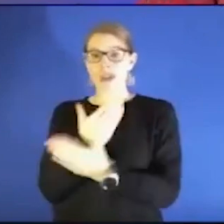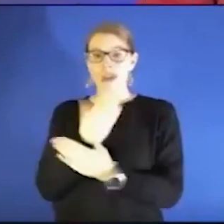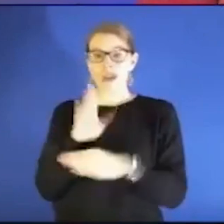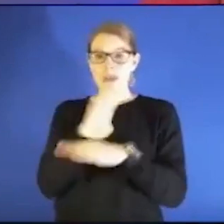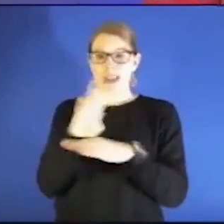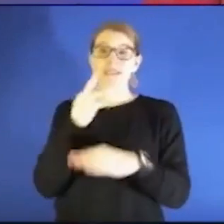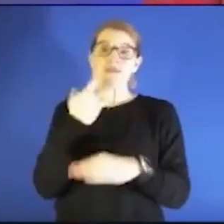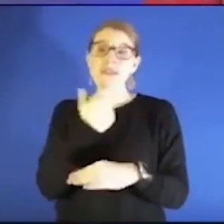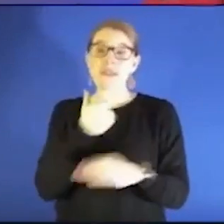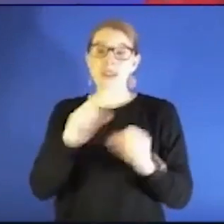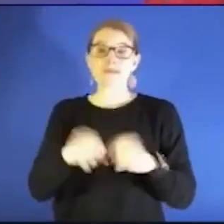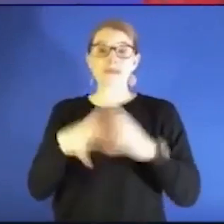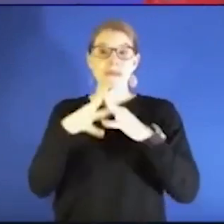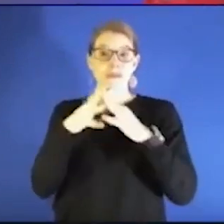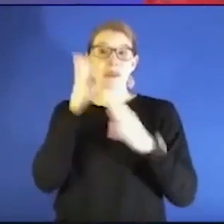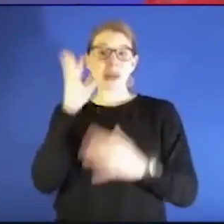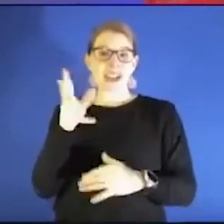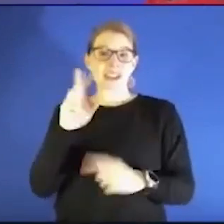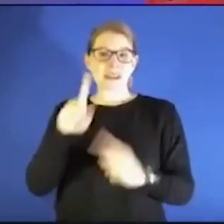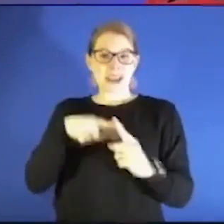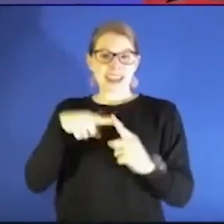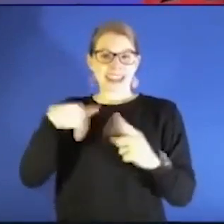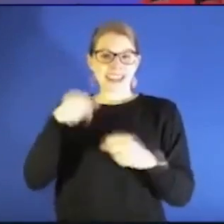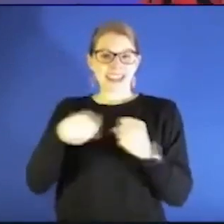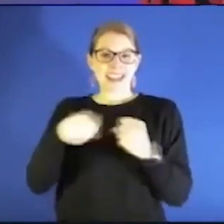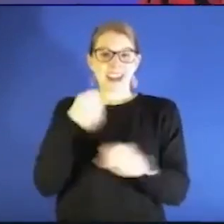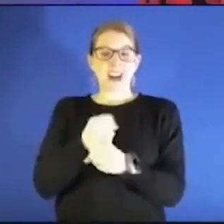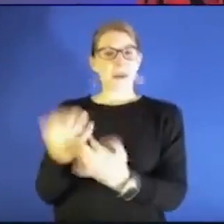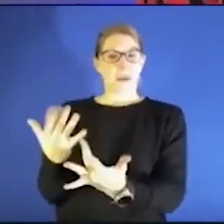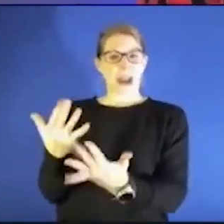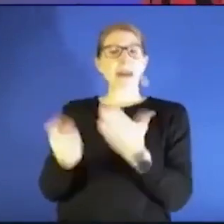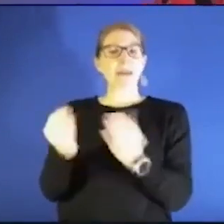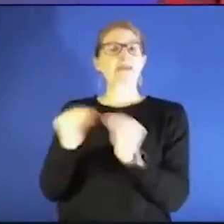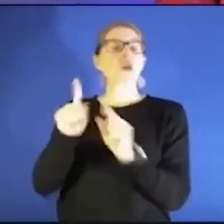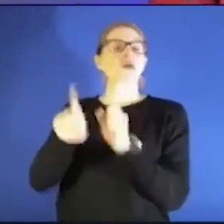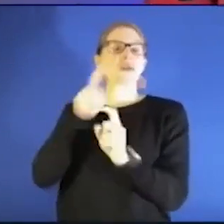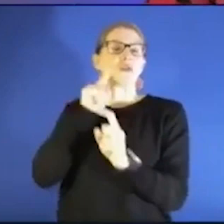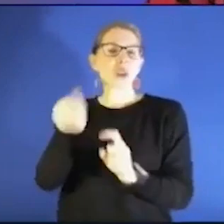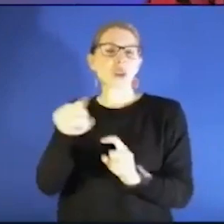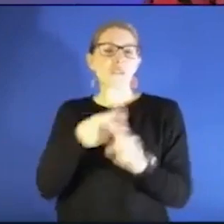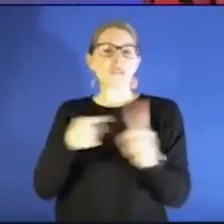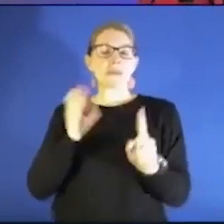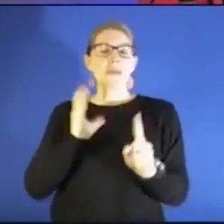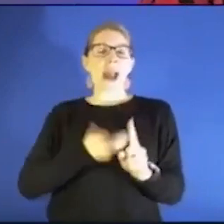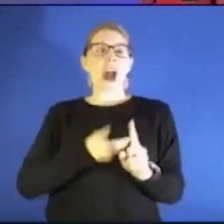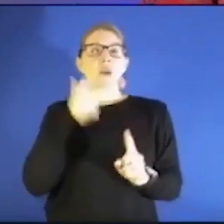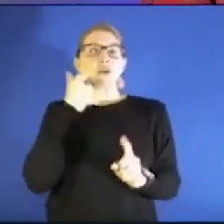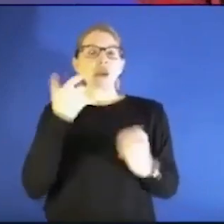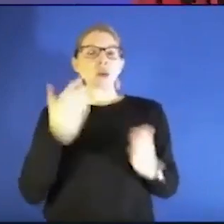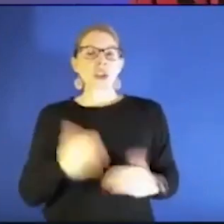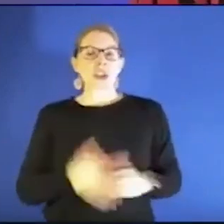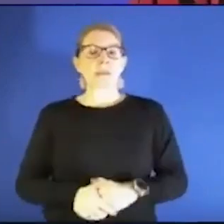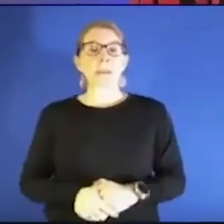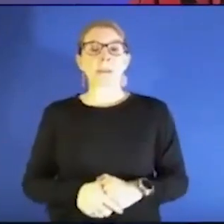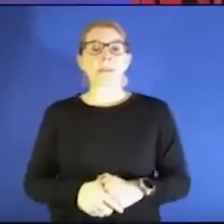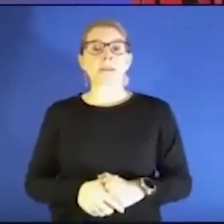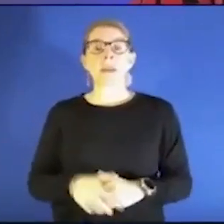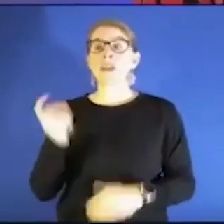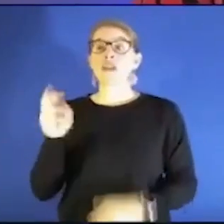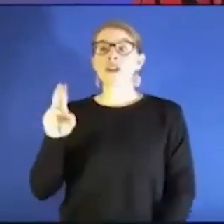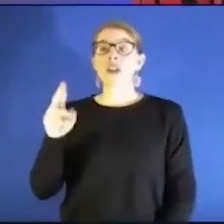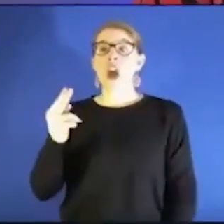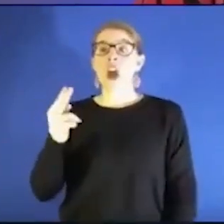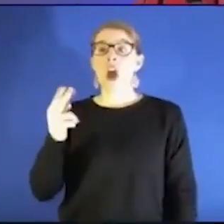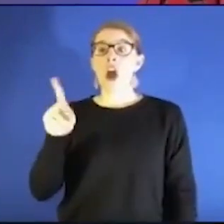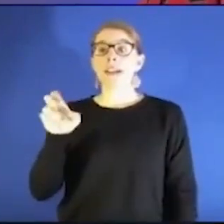thank you so much for that update. Stick around. We may have some questions for you from our audience today. But Dr. Hawkinson, you're up. We're